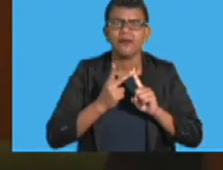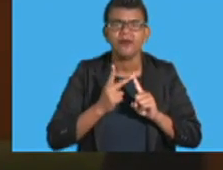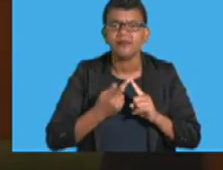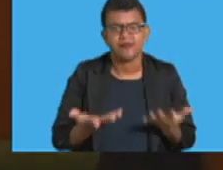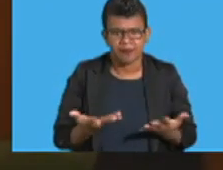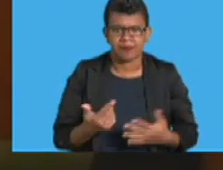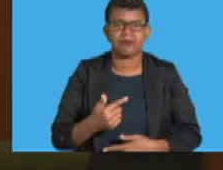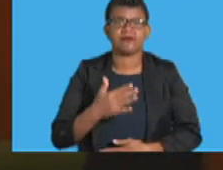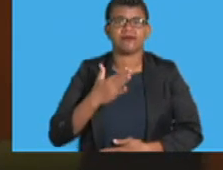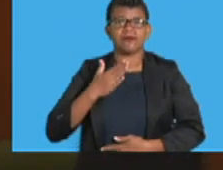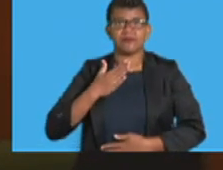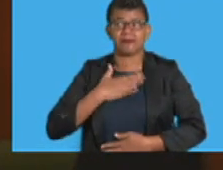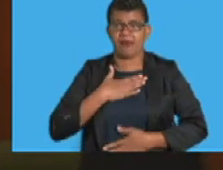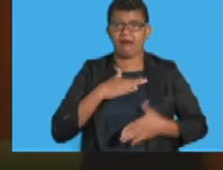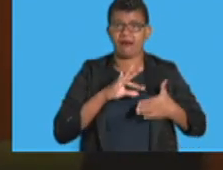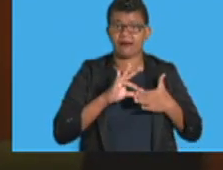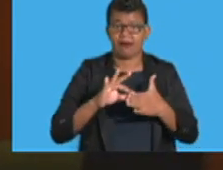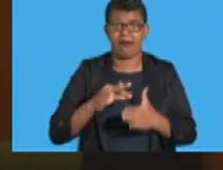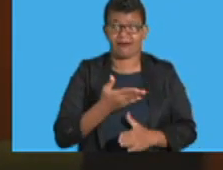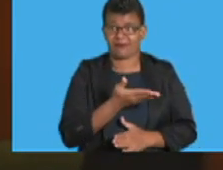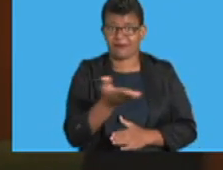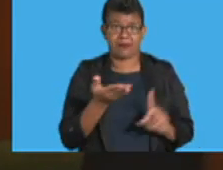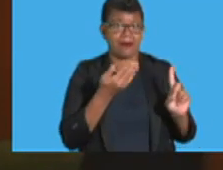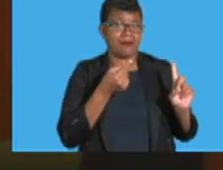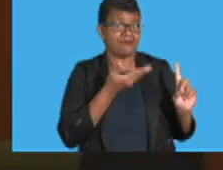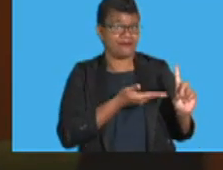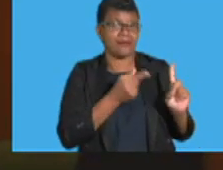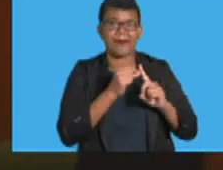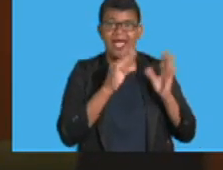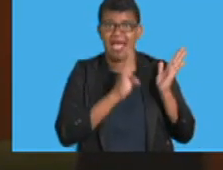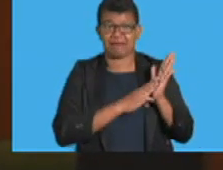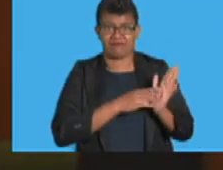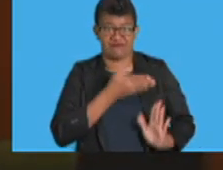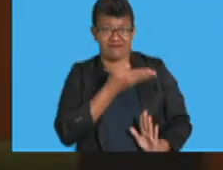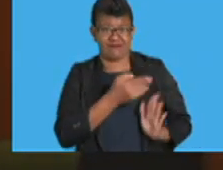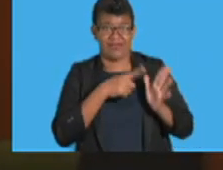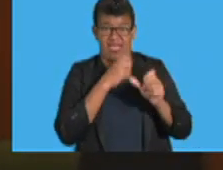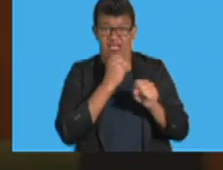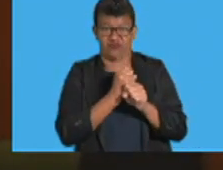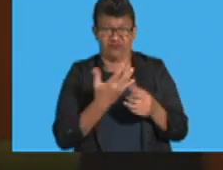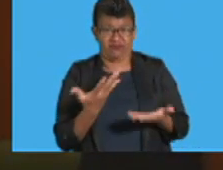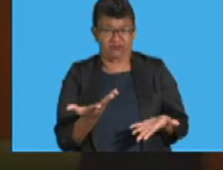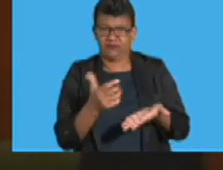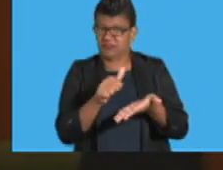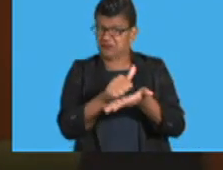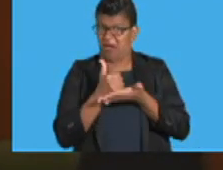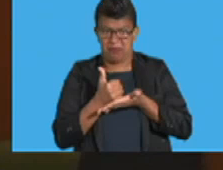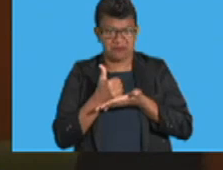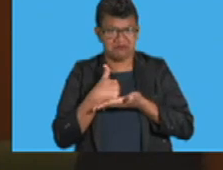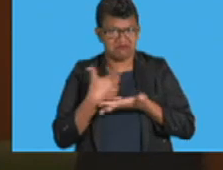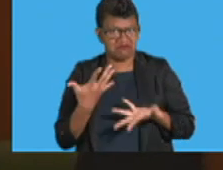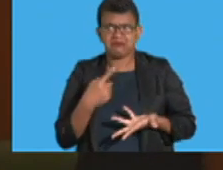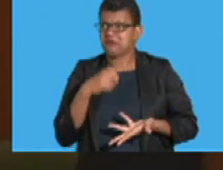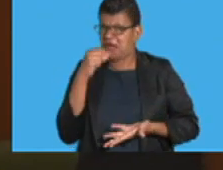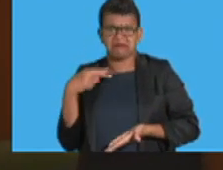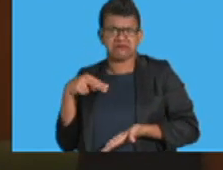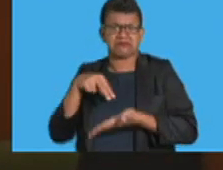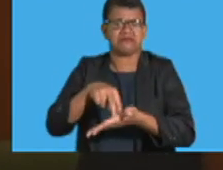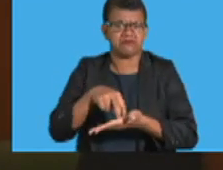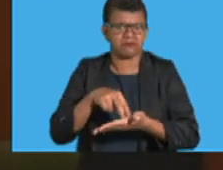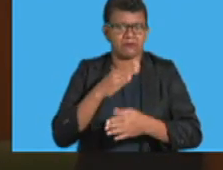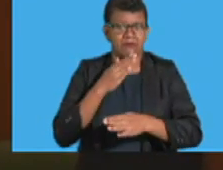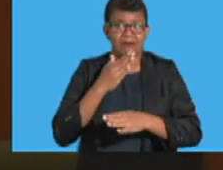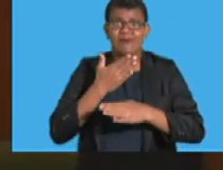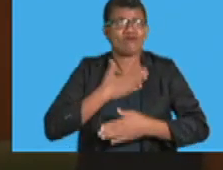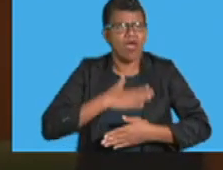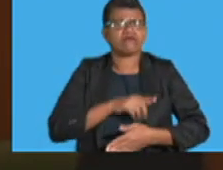Prime Minister and the Honorable AG, I would not be standing here today. Madam Speaker, I would also like to take this opportunity to congratulate you on